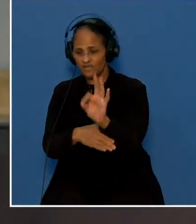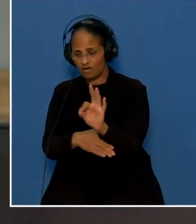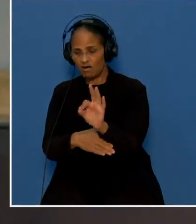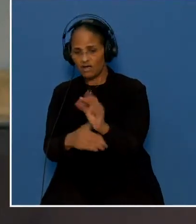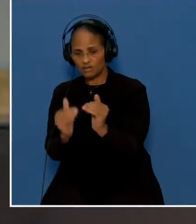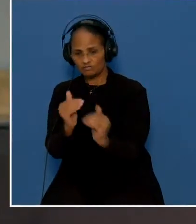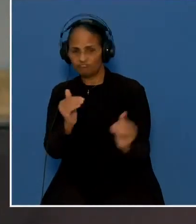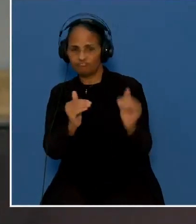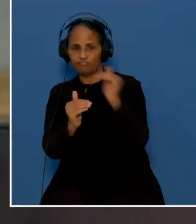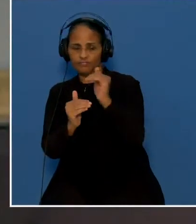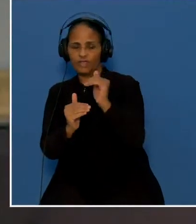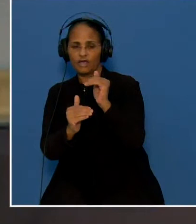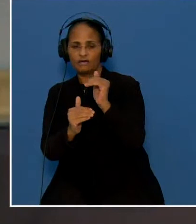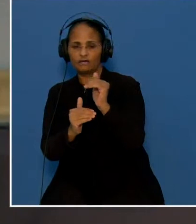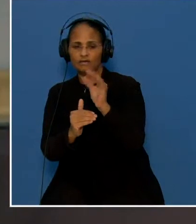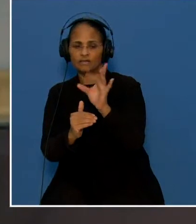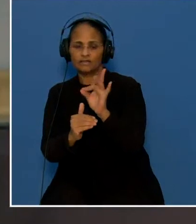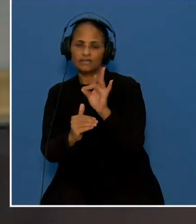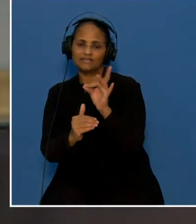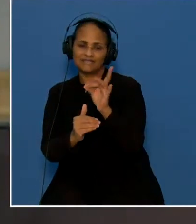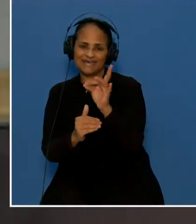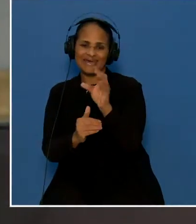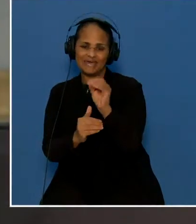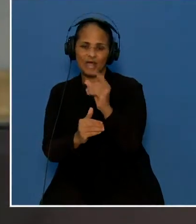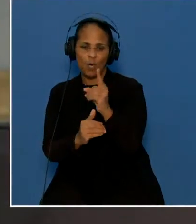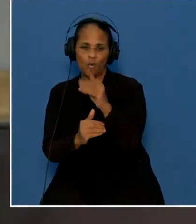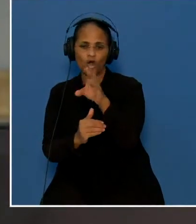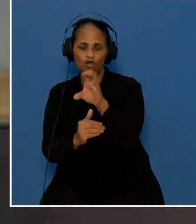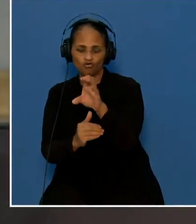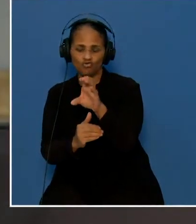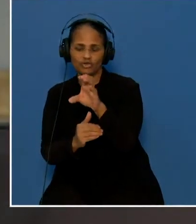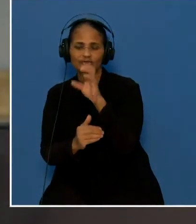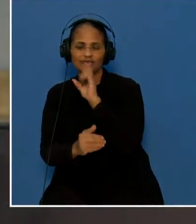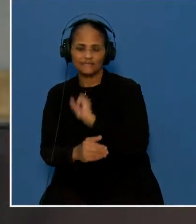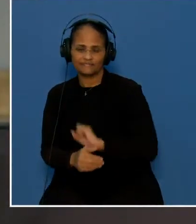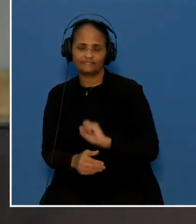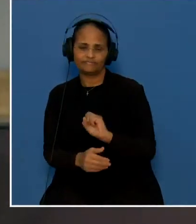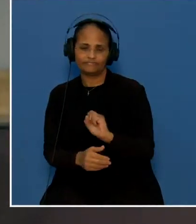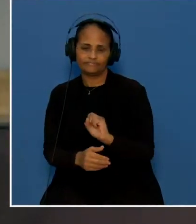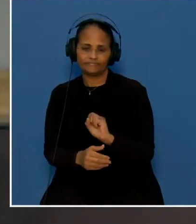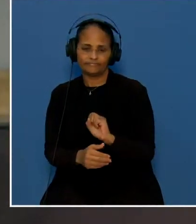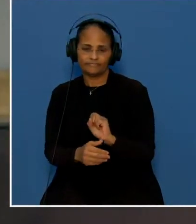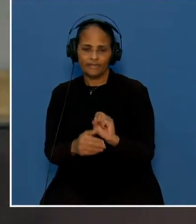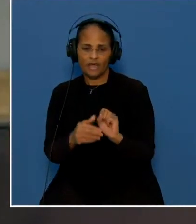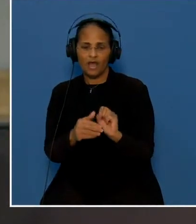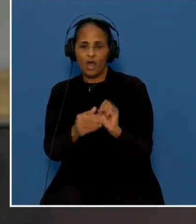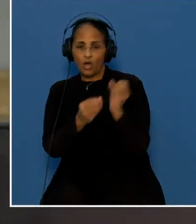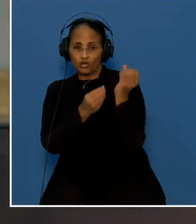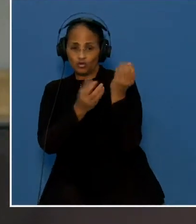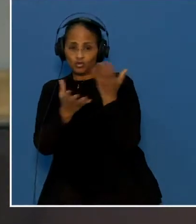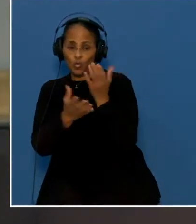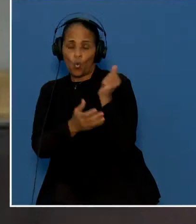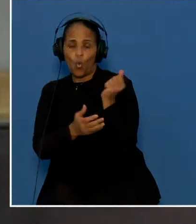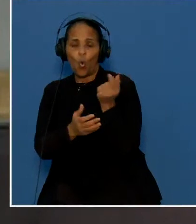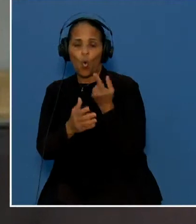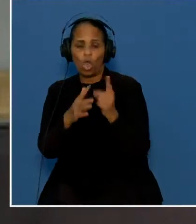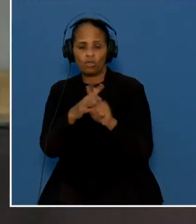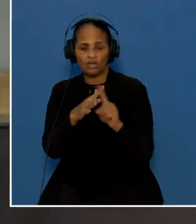80, and again, that age group is between 80 and 100 years. The source of all of our cases is as